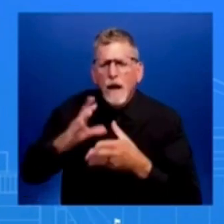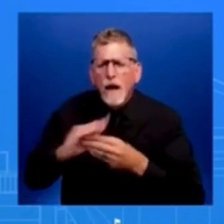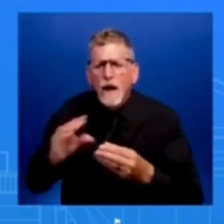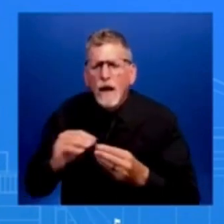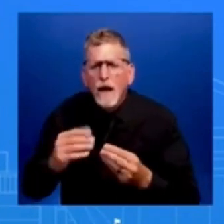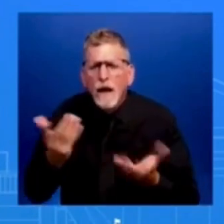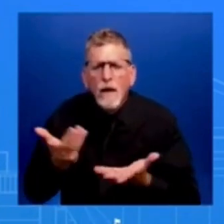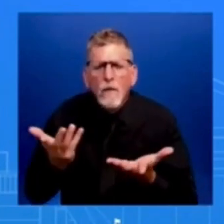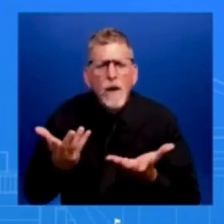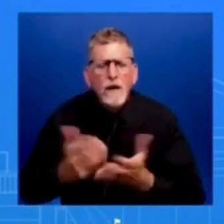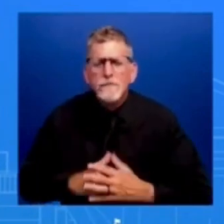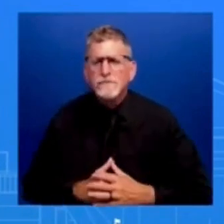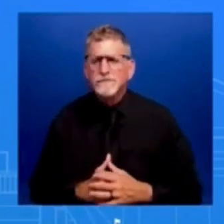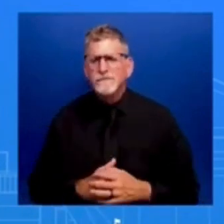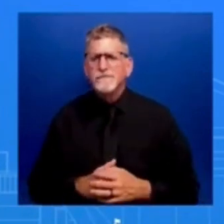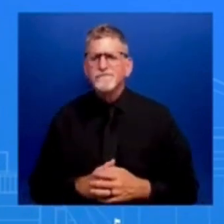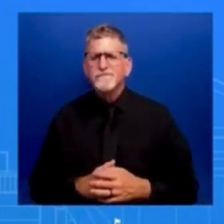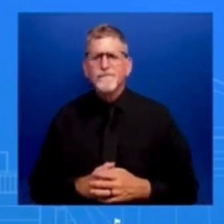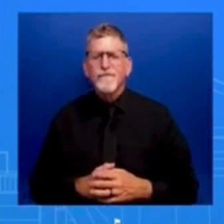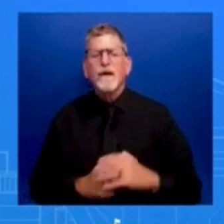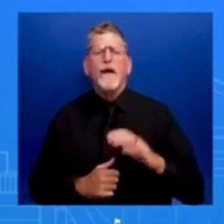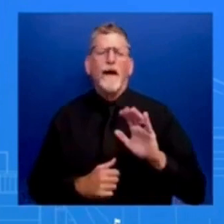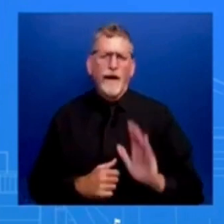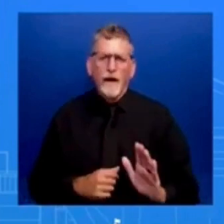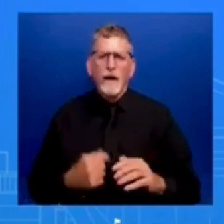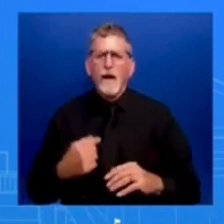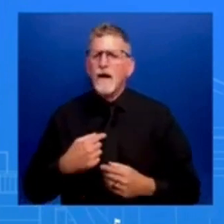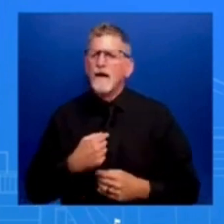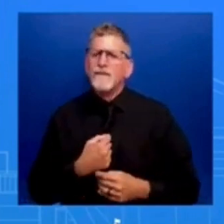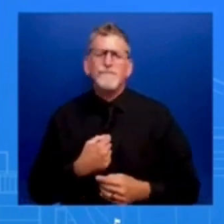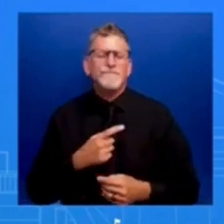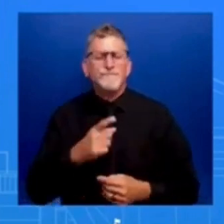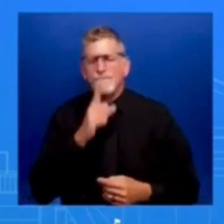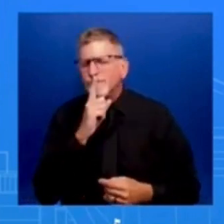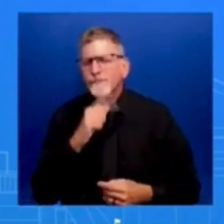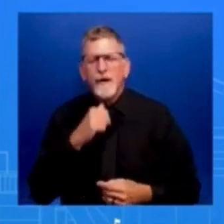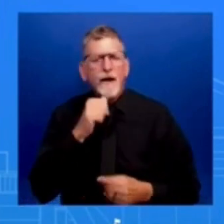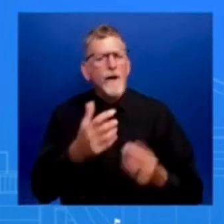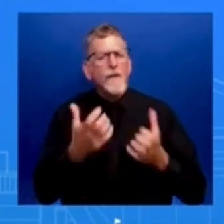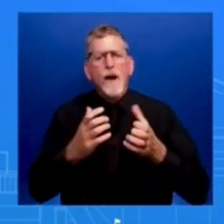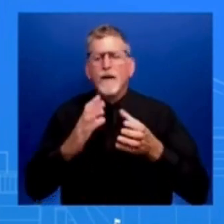going to say anything more than what I shared yesterday. This is a personal matter